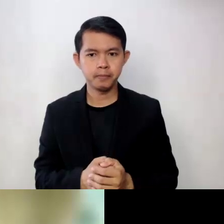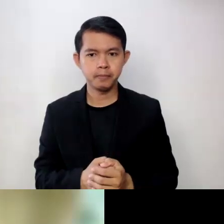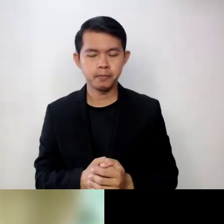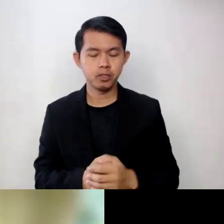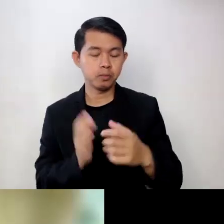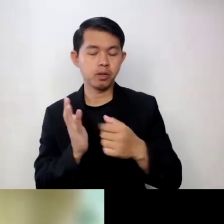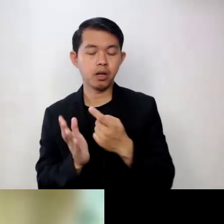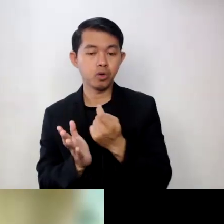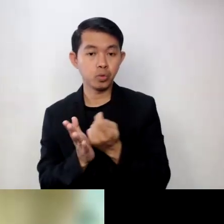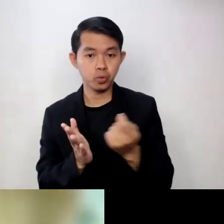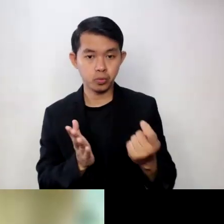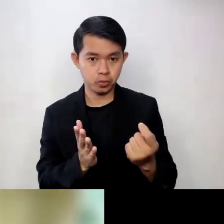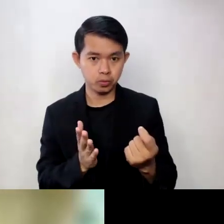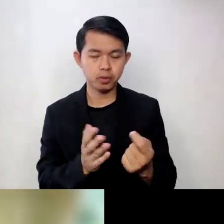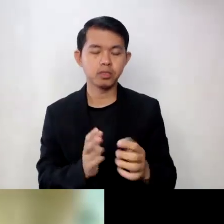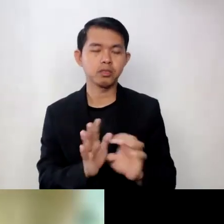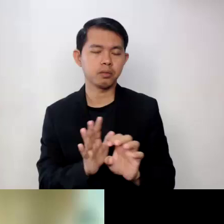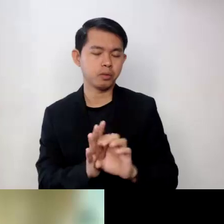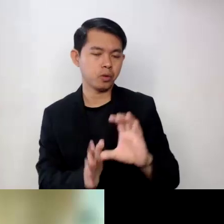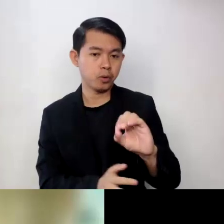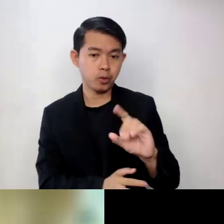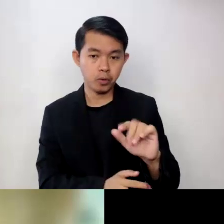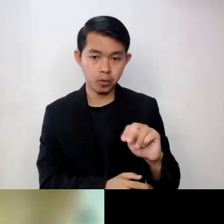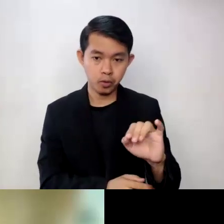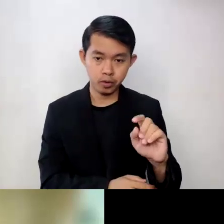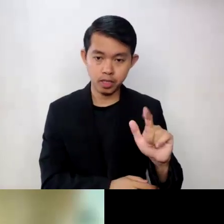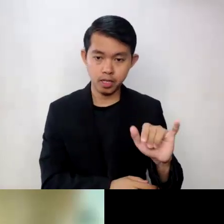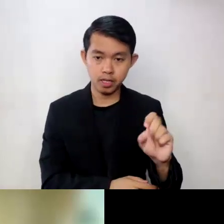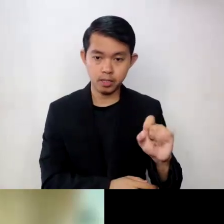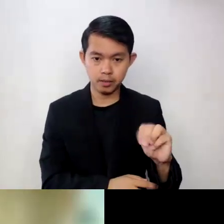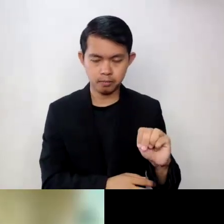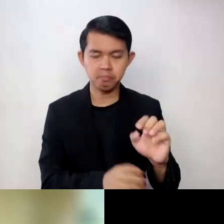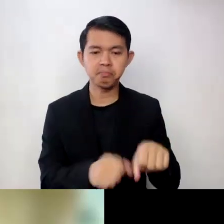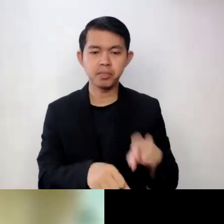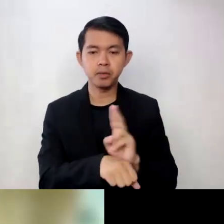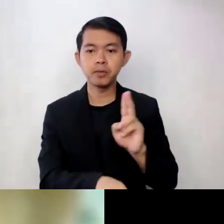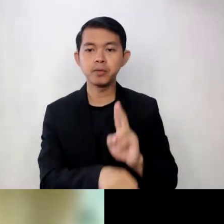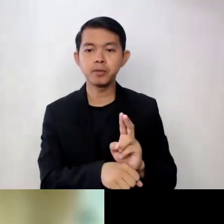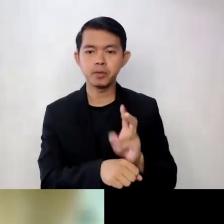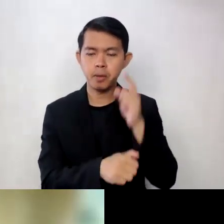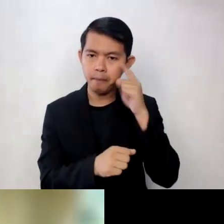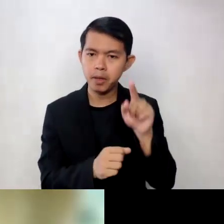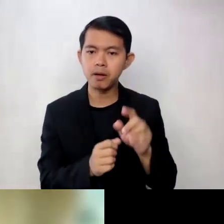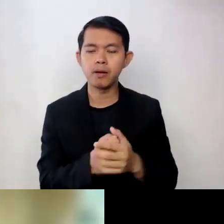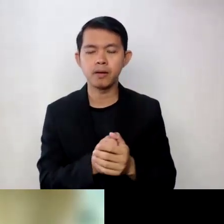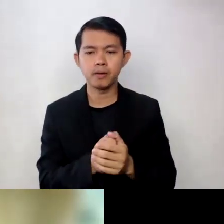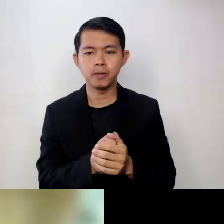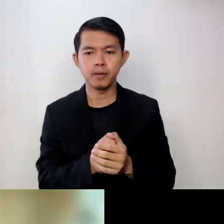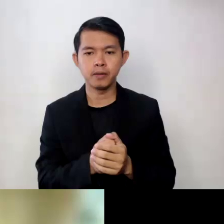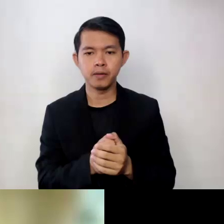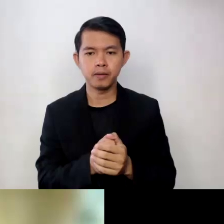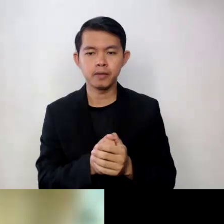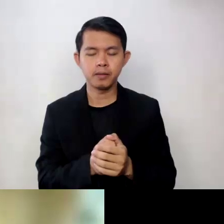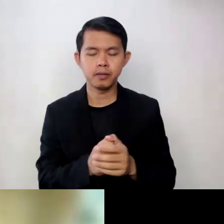ito, na legacies ng colonialism and imperialism, may be used to continue broadening inequalities between peoples,